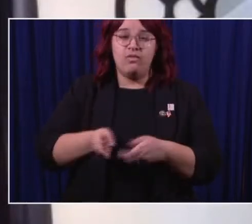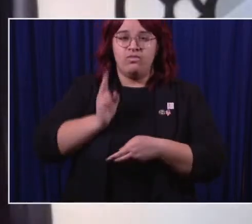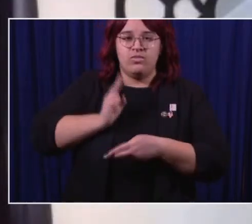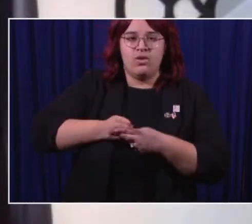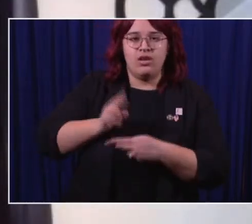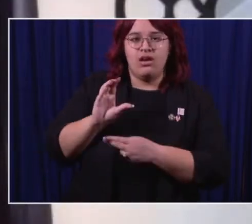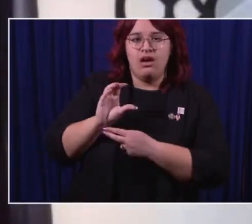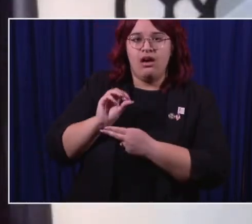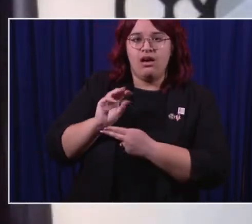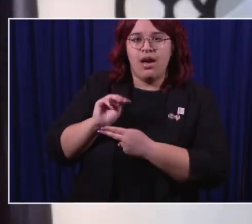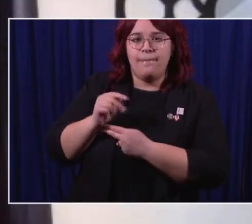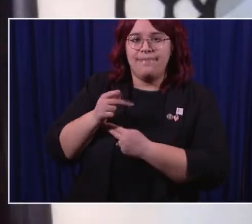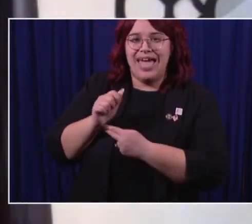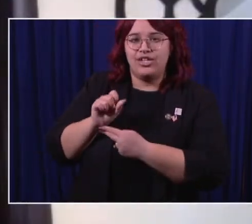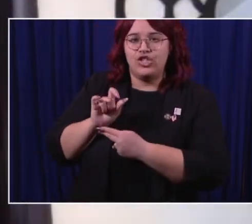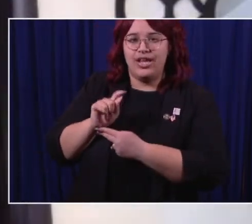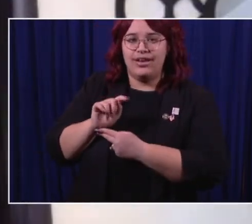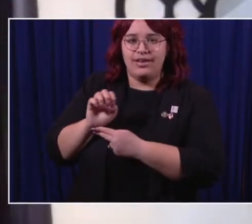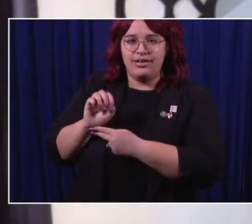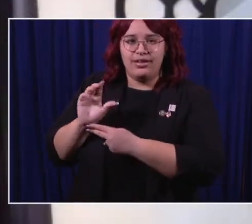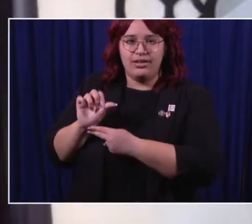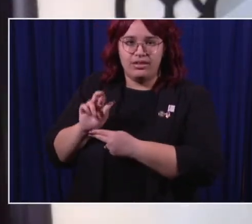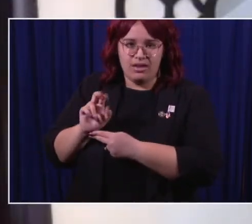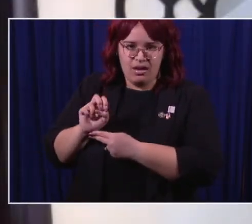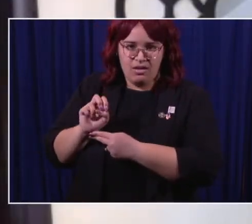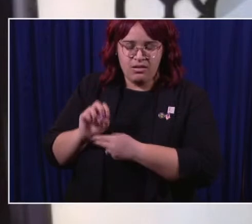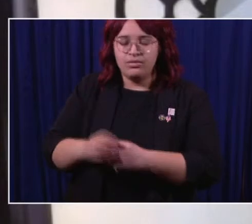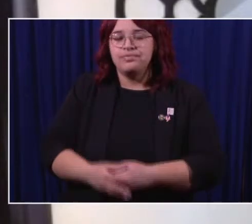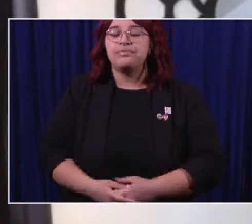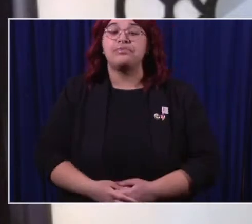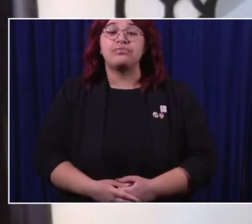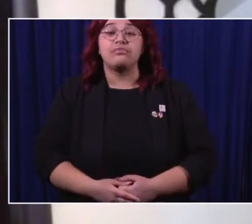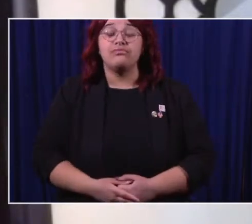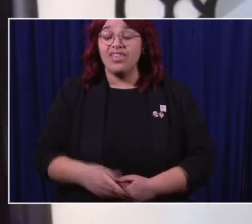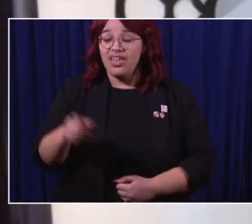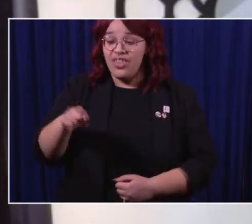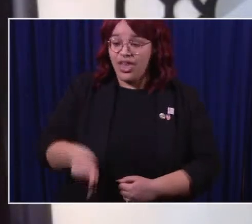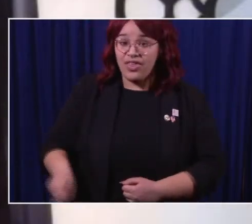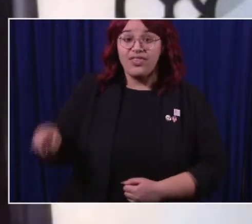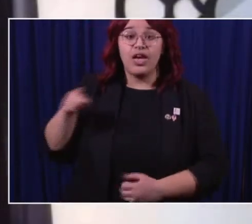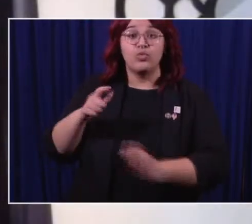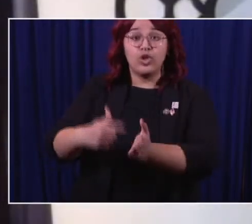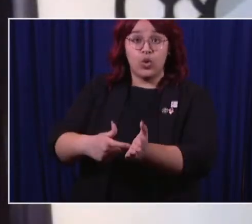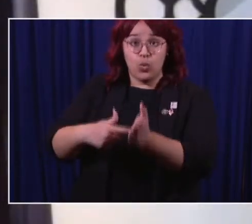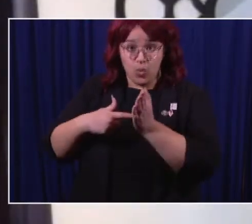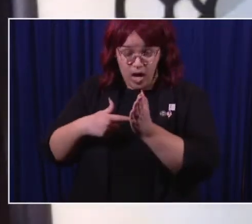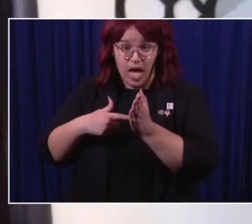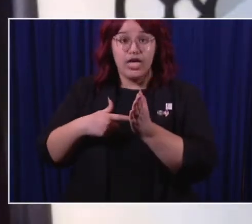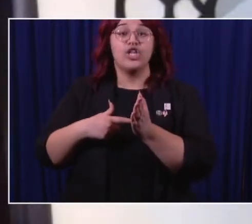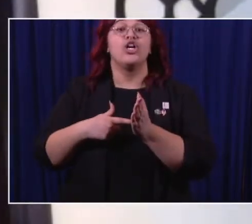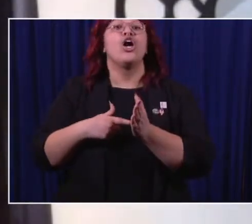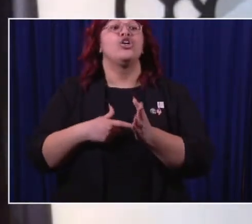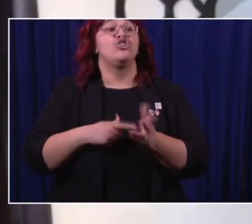order requires these facilities to work with residents, families, caregivers, a resident's representative,